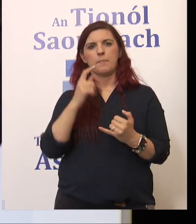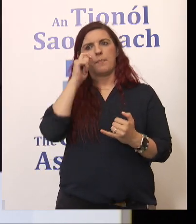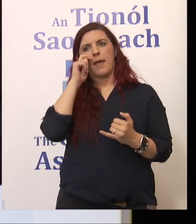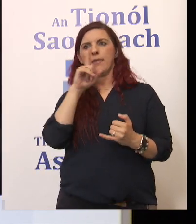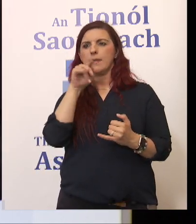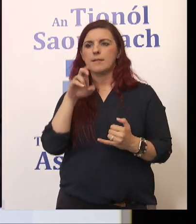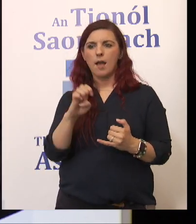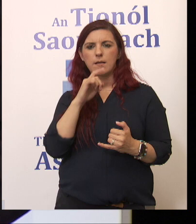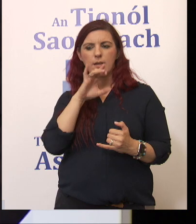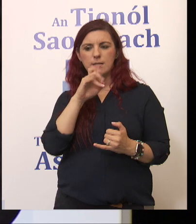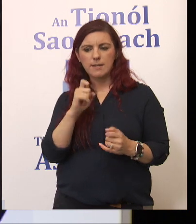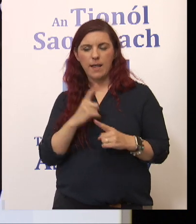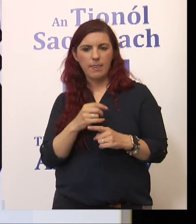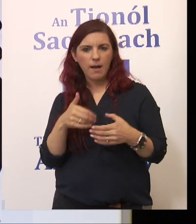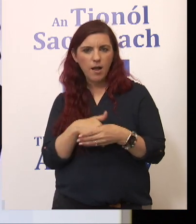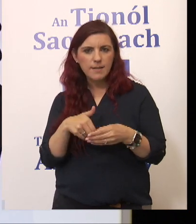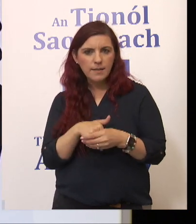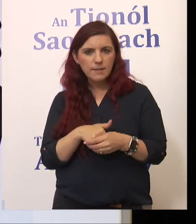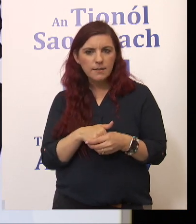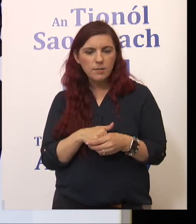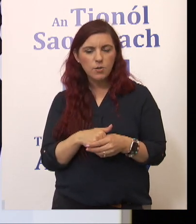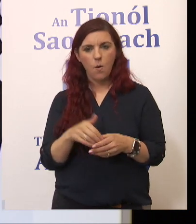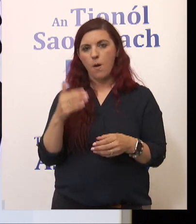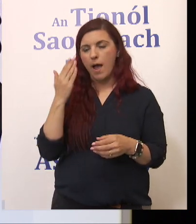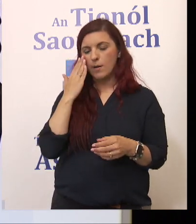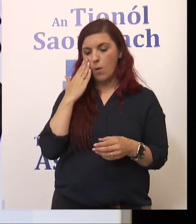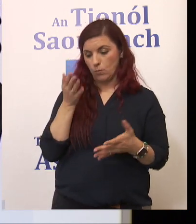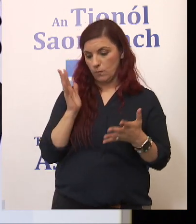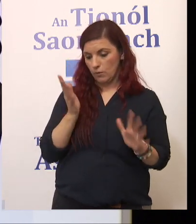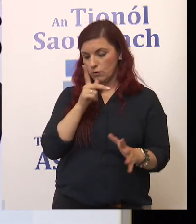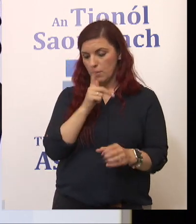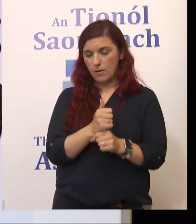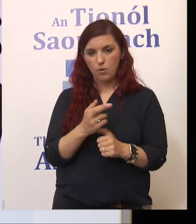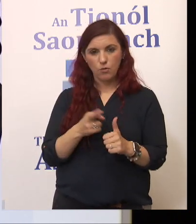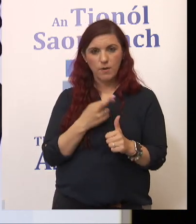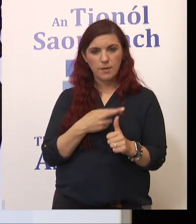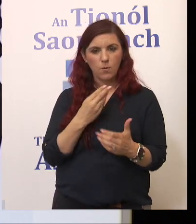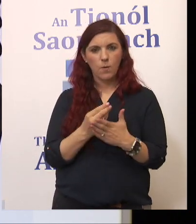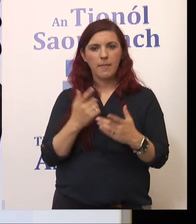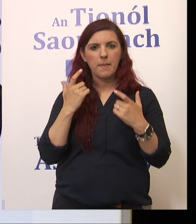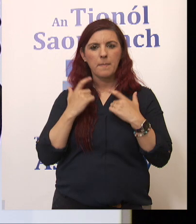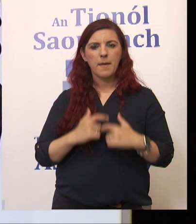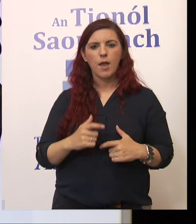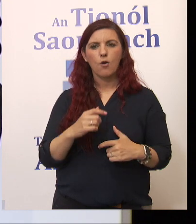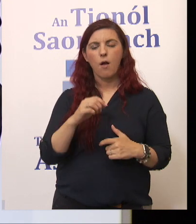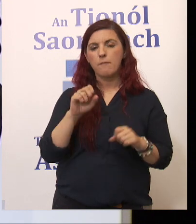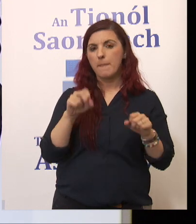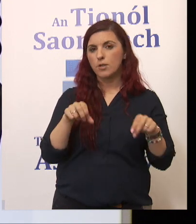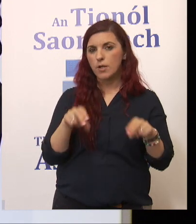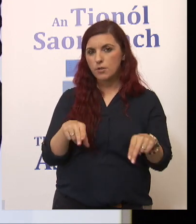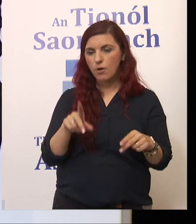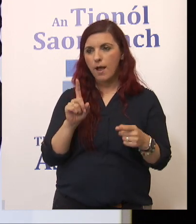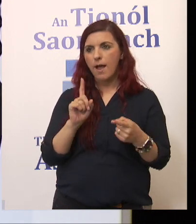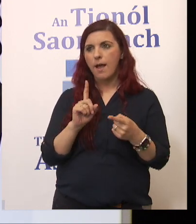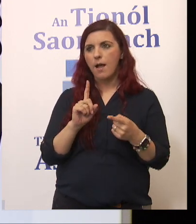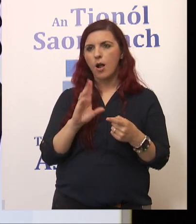city in that context. So I know, look, you've spoken with the Mayor of the Greater Manchester Combined